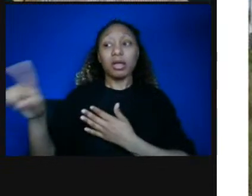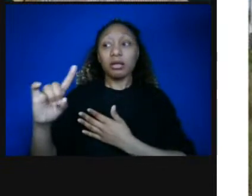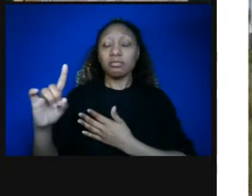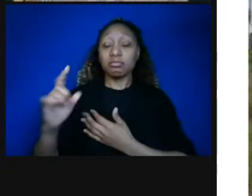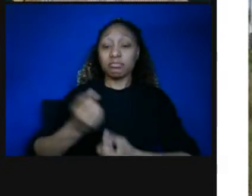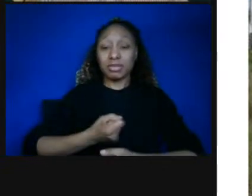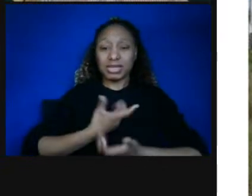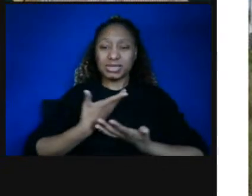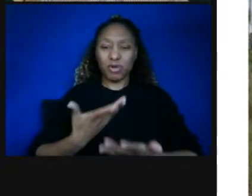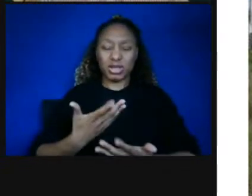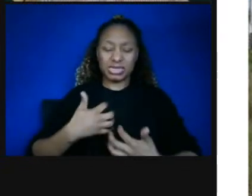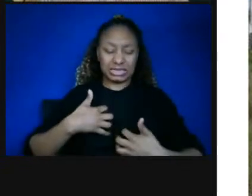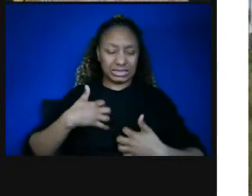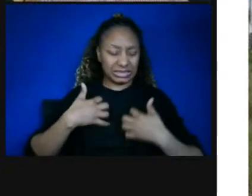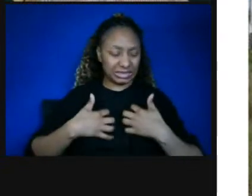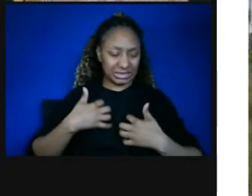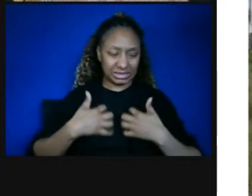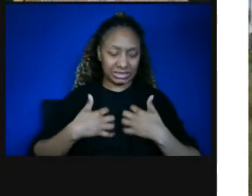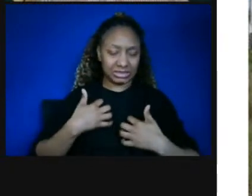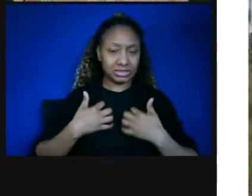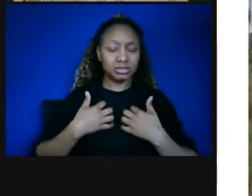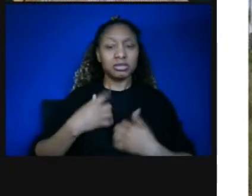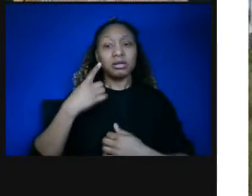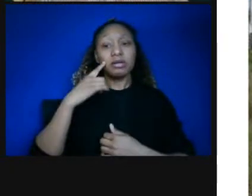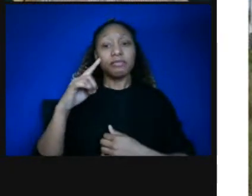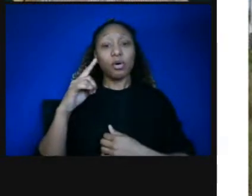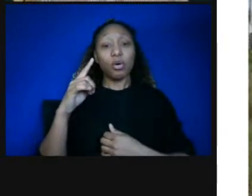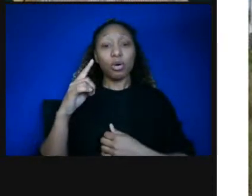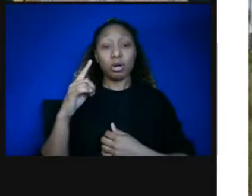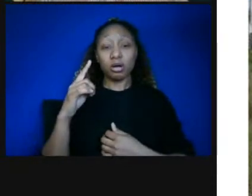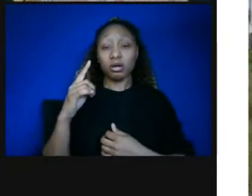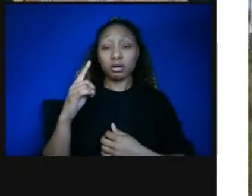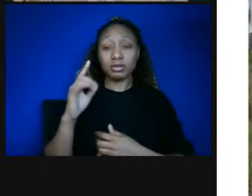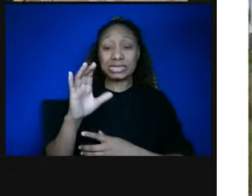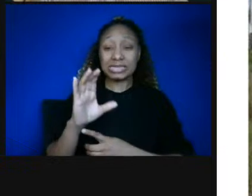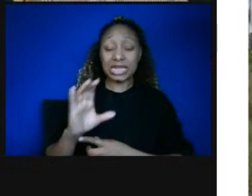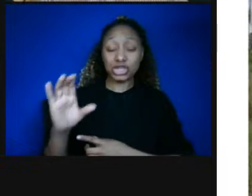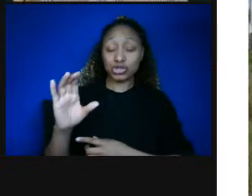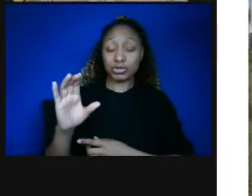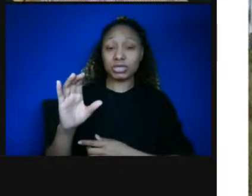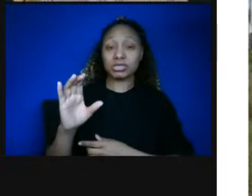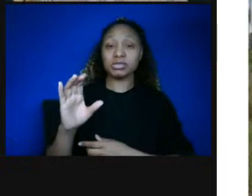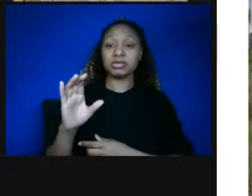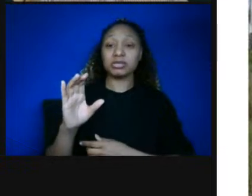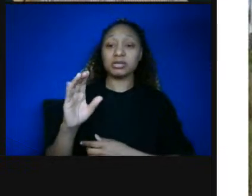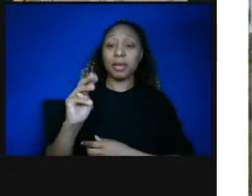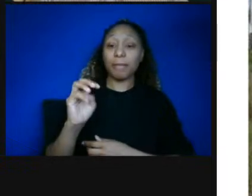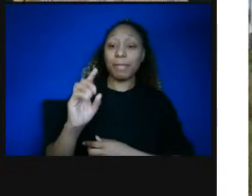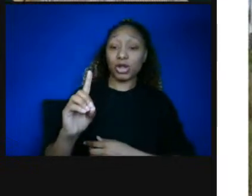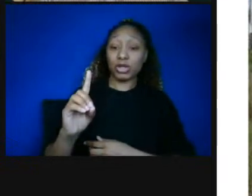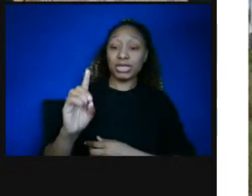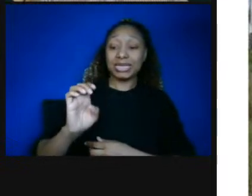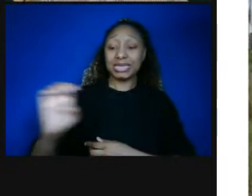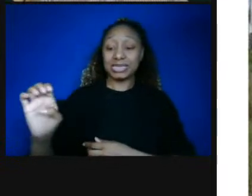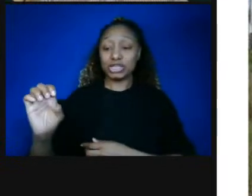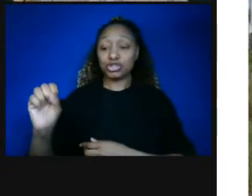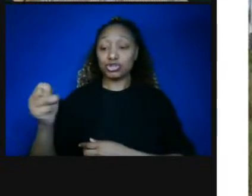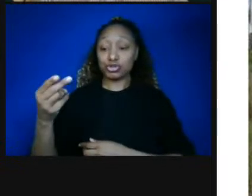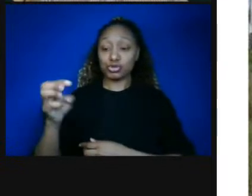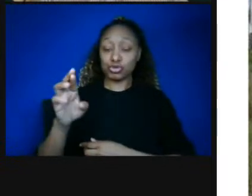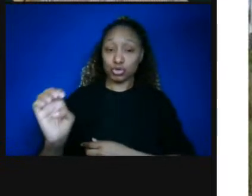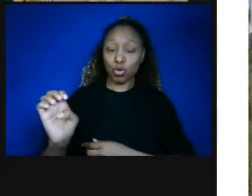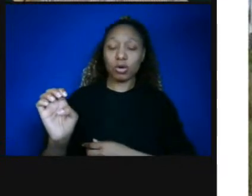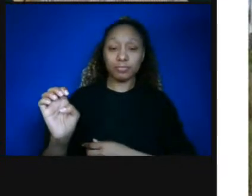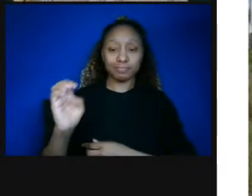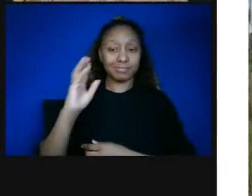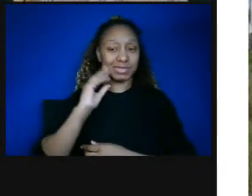bitter feeling of erasure. For centuries, Maryland's Eastern Shore indigenous population faced incredible